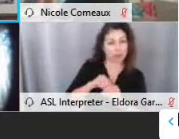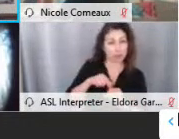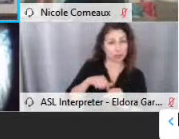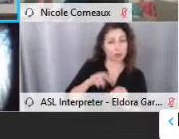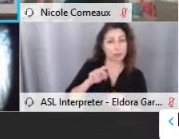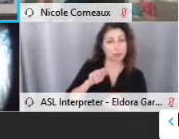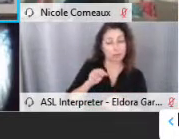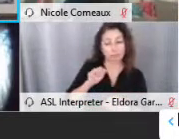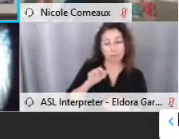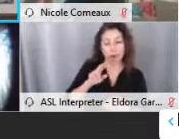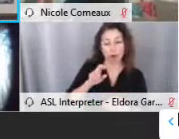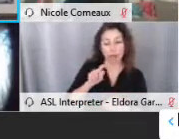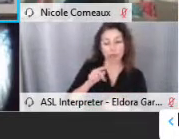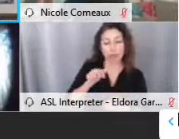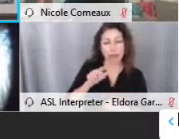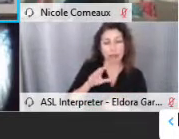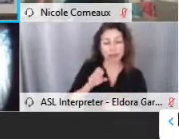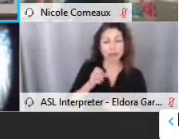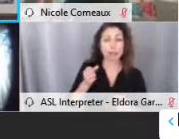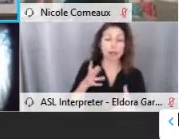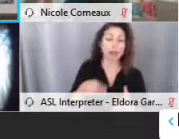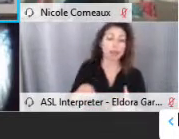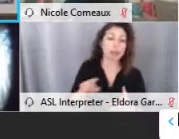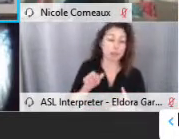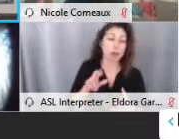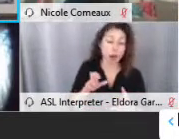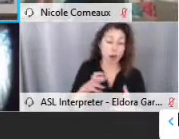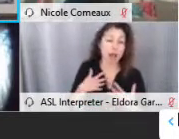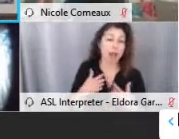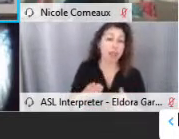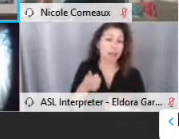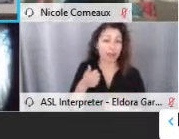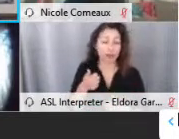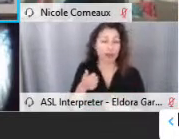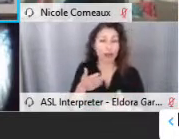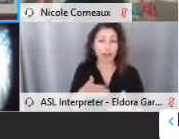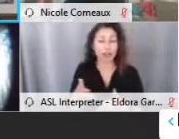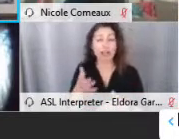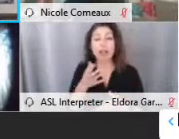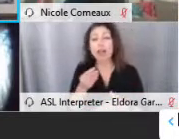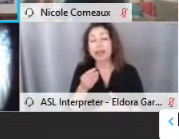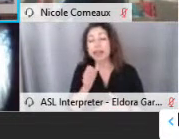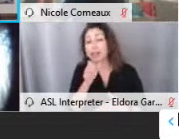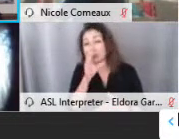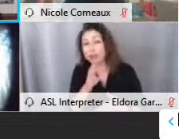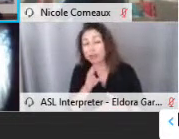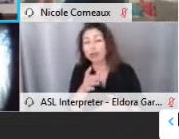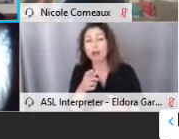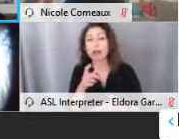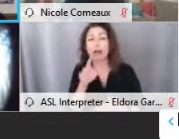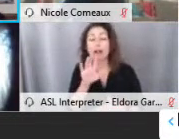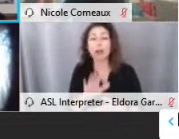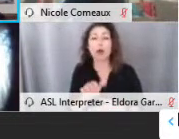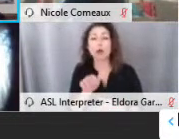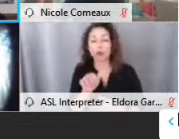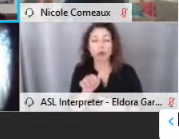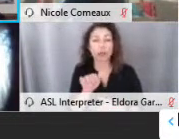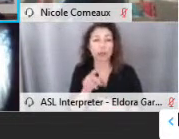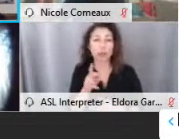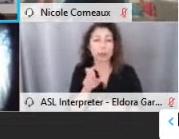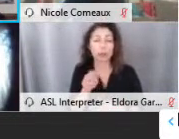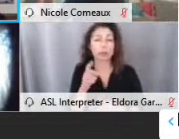many of whom are healthier individuals, and we would indirectly lower the premiums for